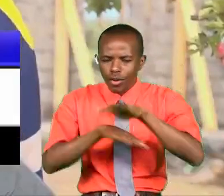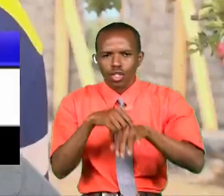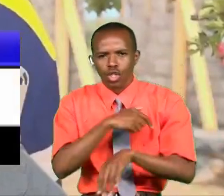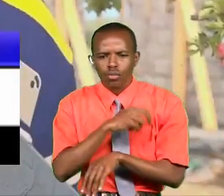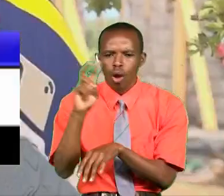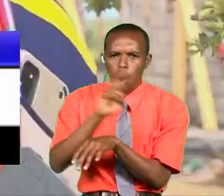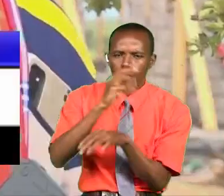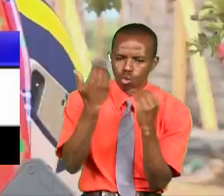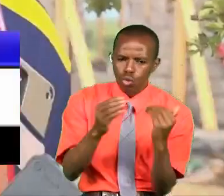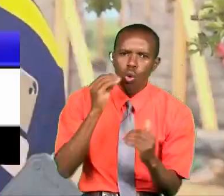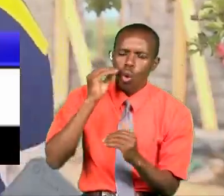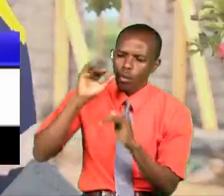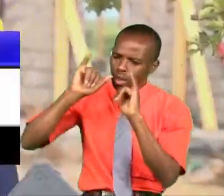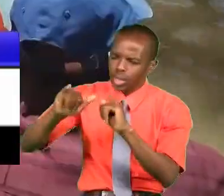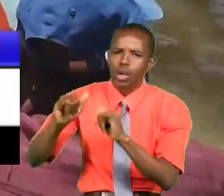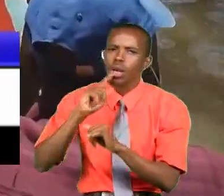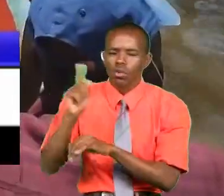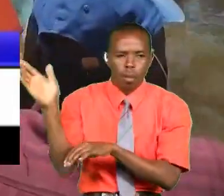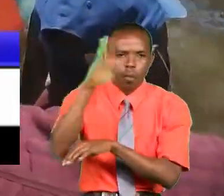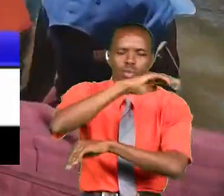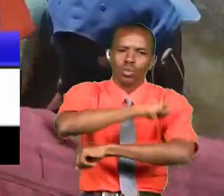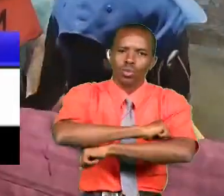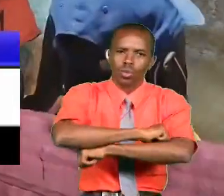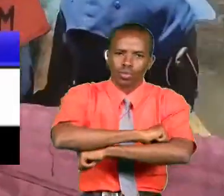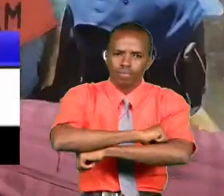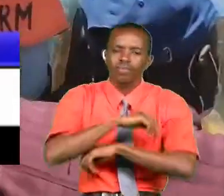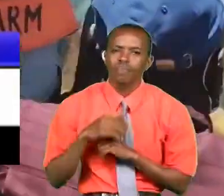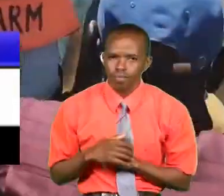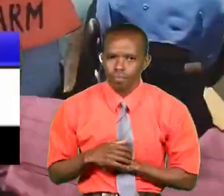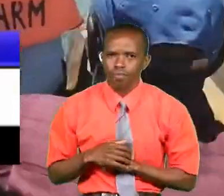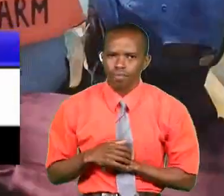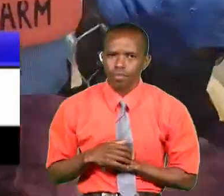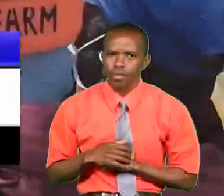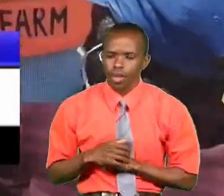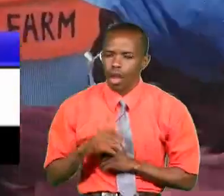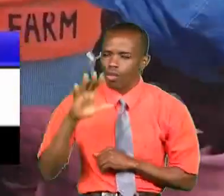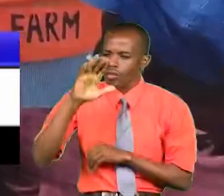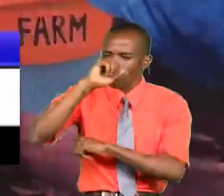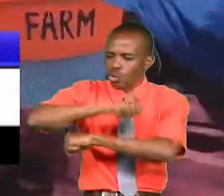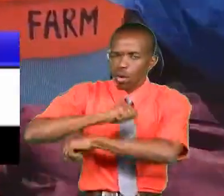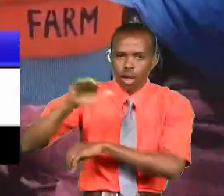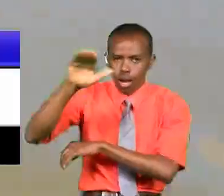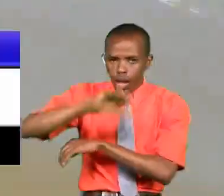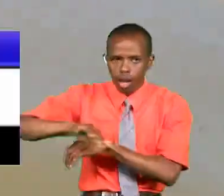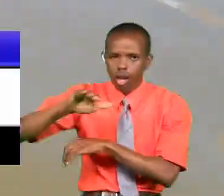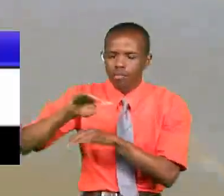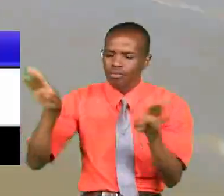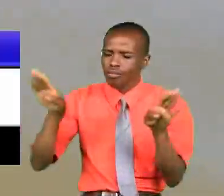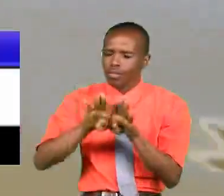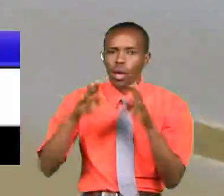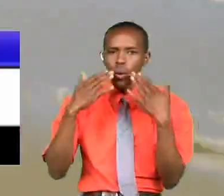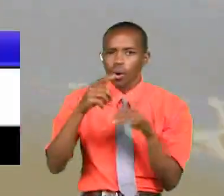wako nyumbani ili tuhakikishe wamekuja kwa shule. As if that's not enough, 5 schools in the area have been closed due